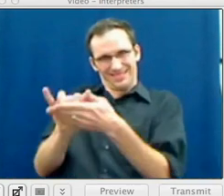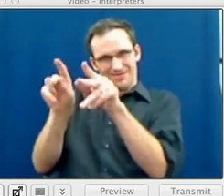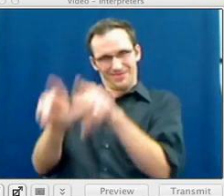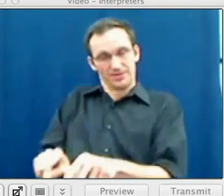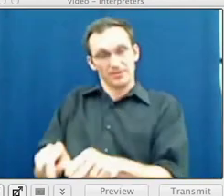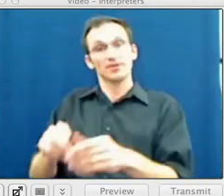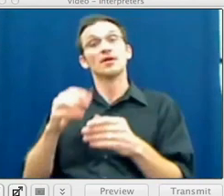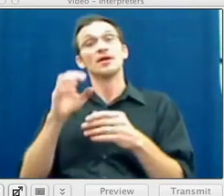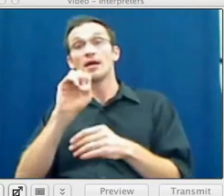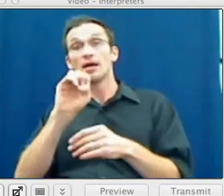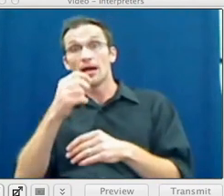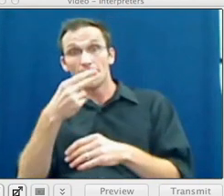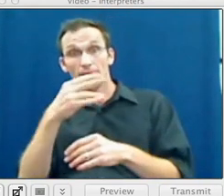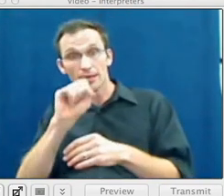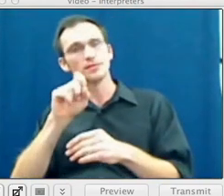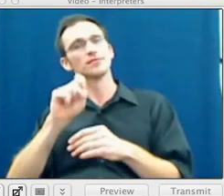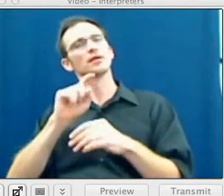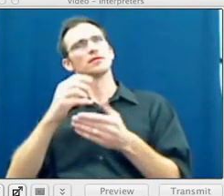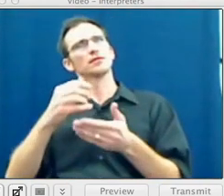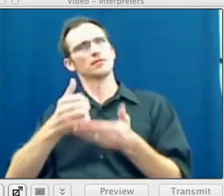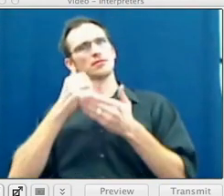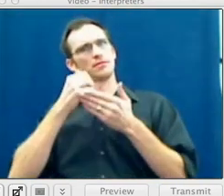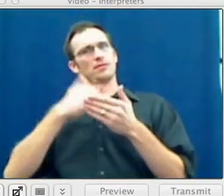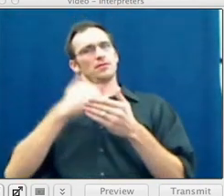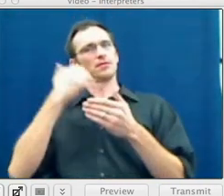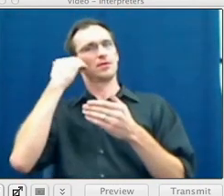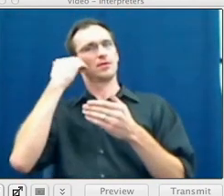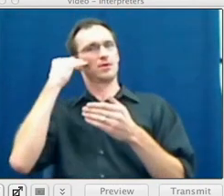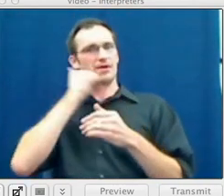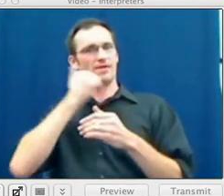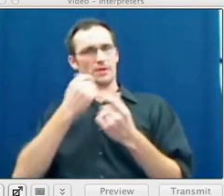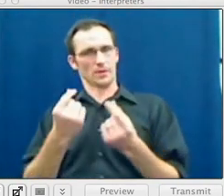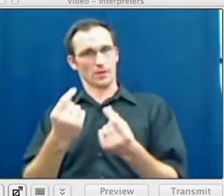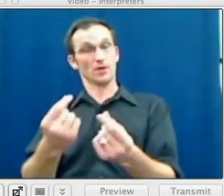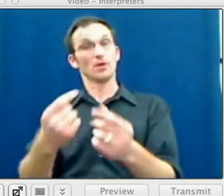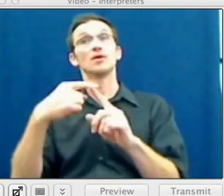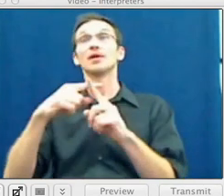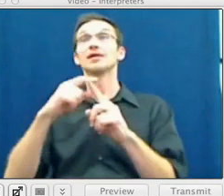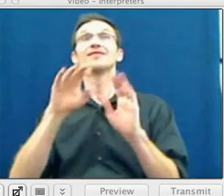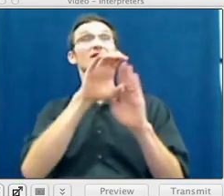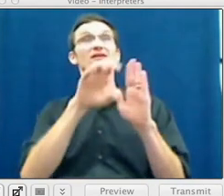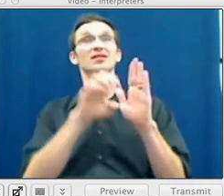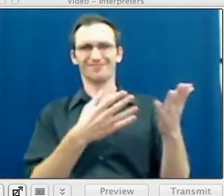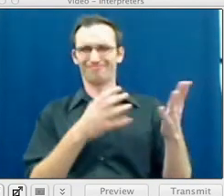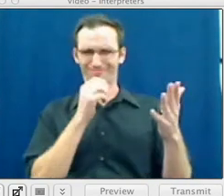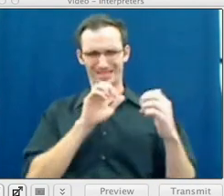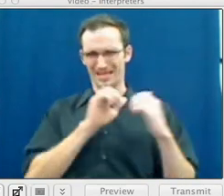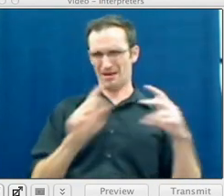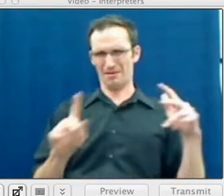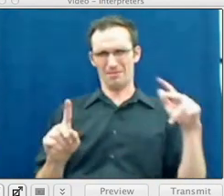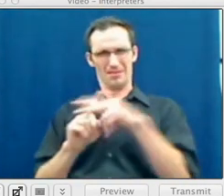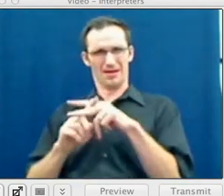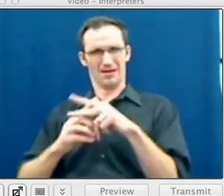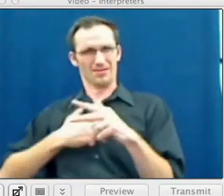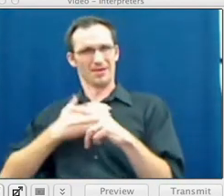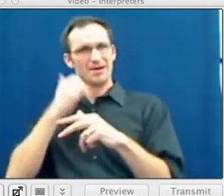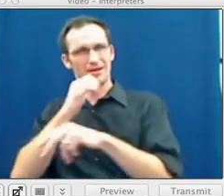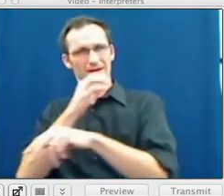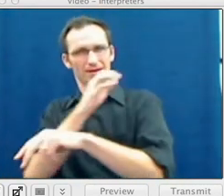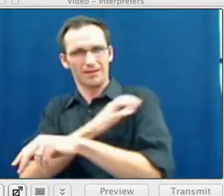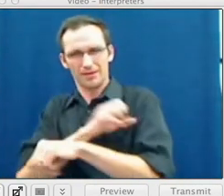and ethics that are out of touch with the practical realities of clinical work, with the diversity and constantly changing nature of the